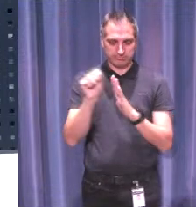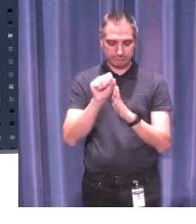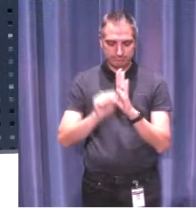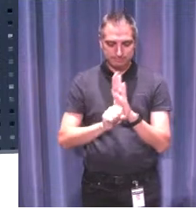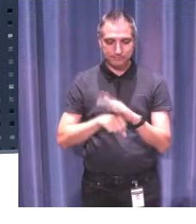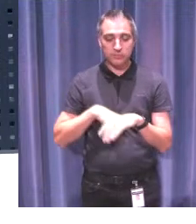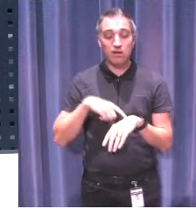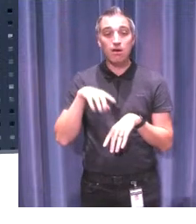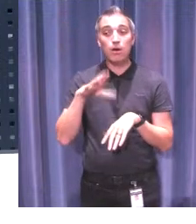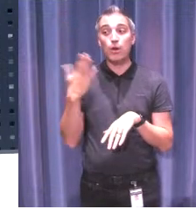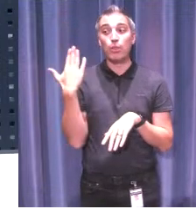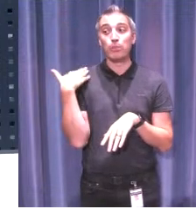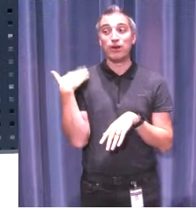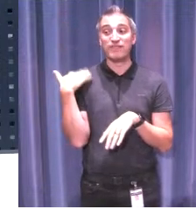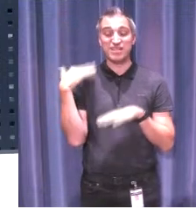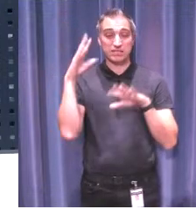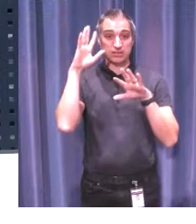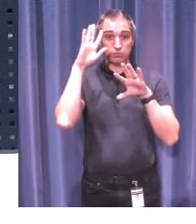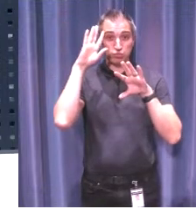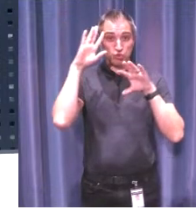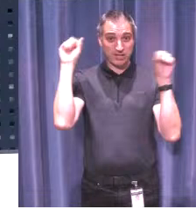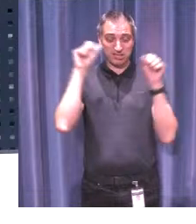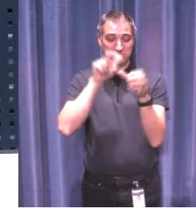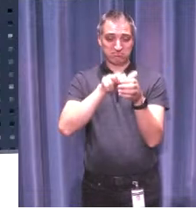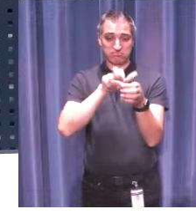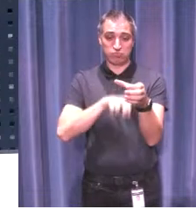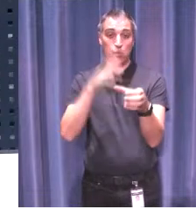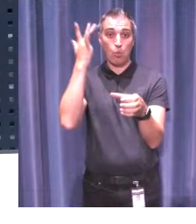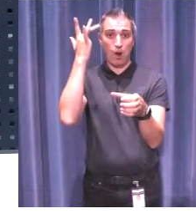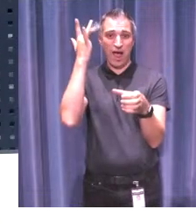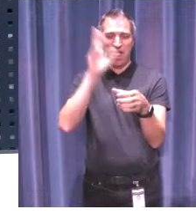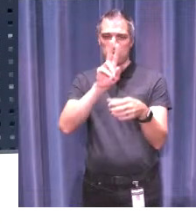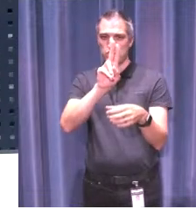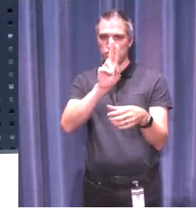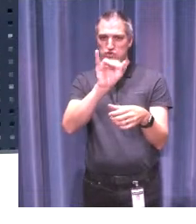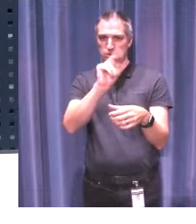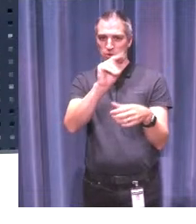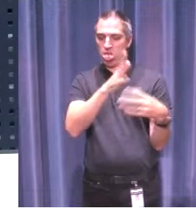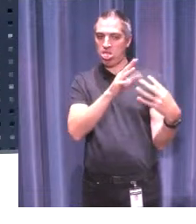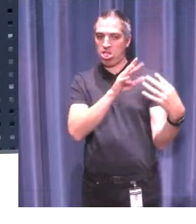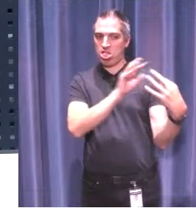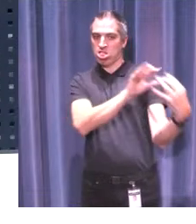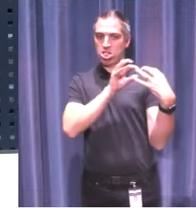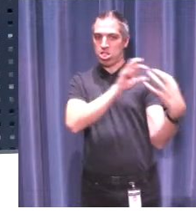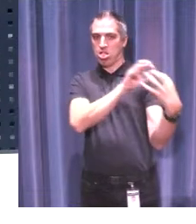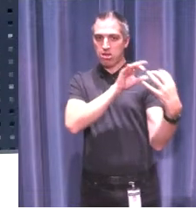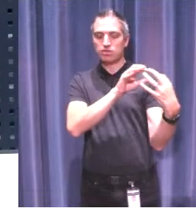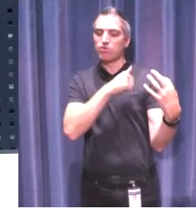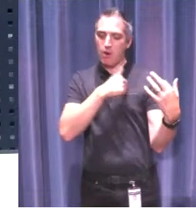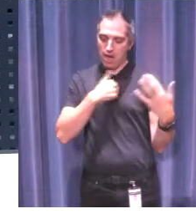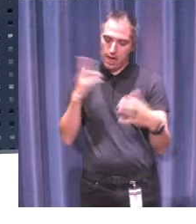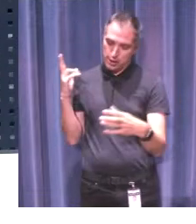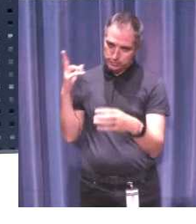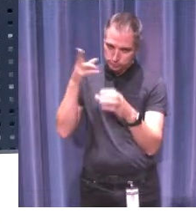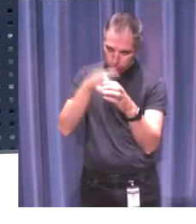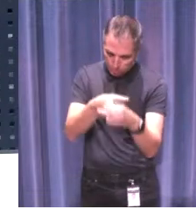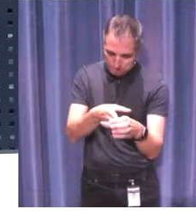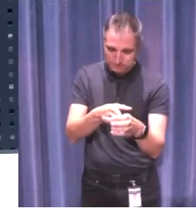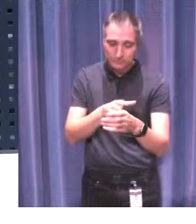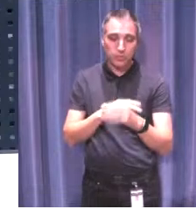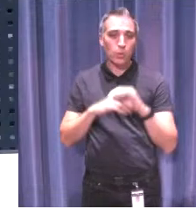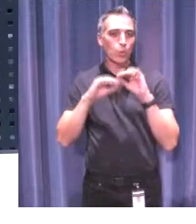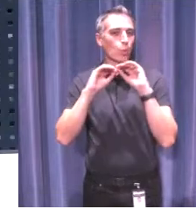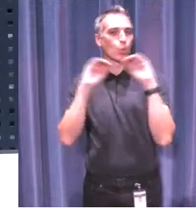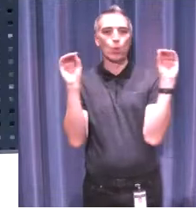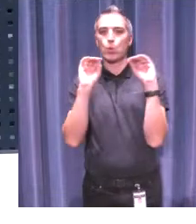because of strife with the union. So I was coming in following that. And they did not have a